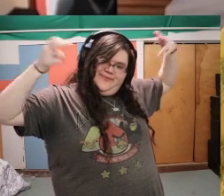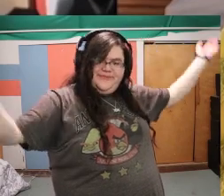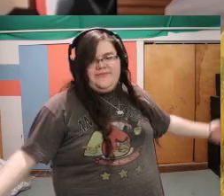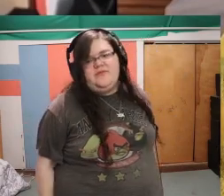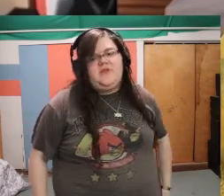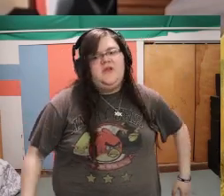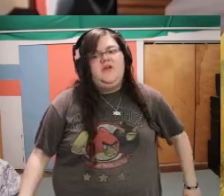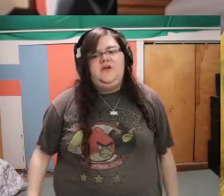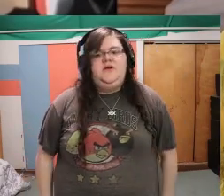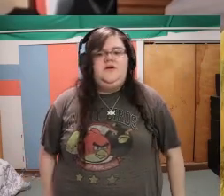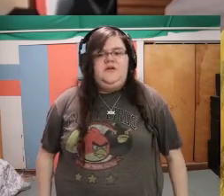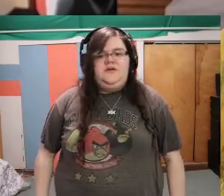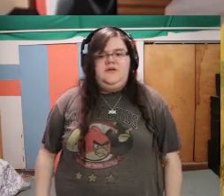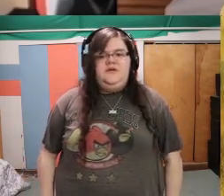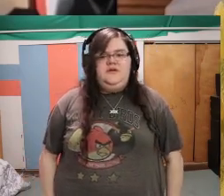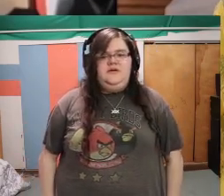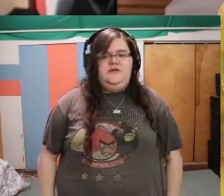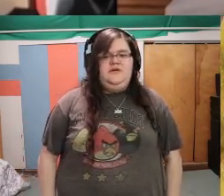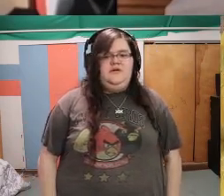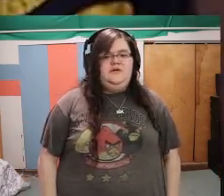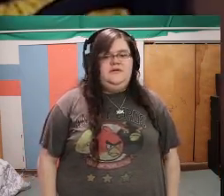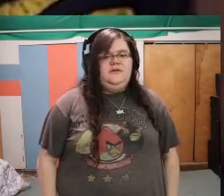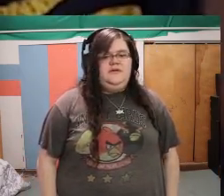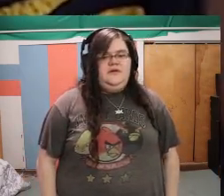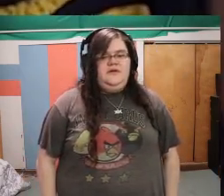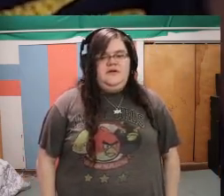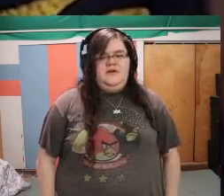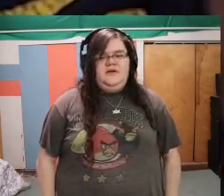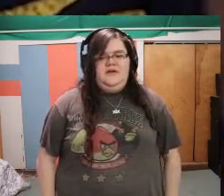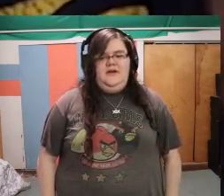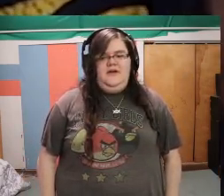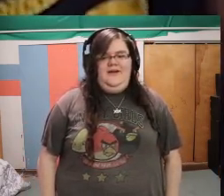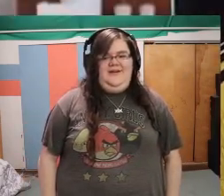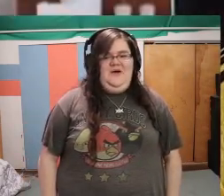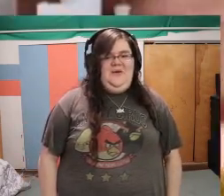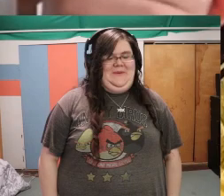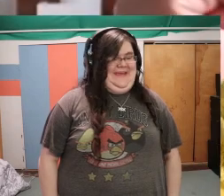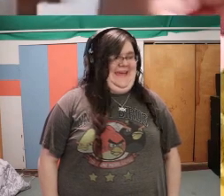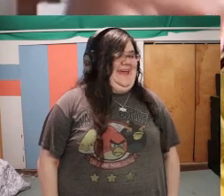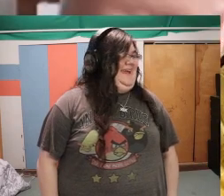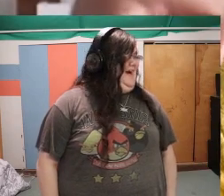perfect time for the Prem to come back, and I am very excited. Come on, Arsenal!